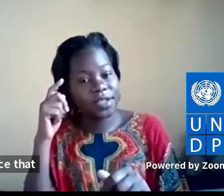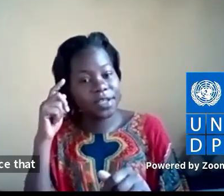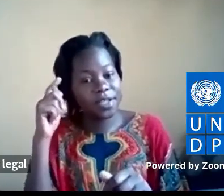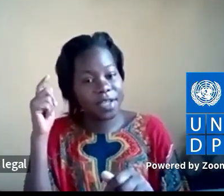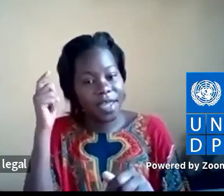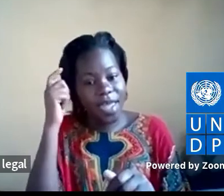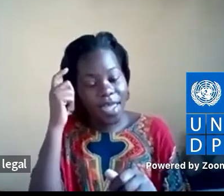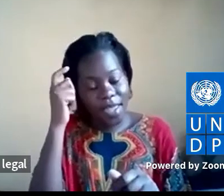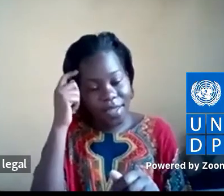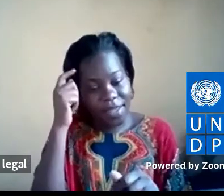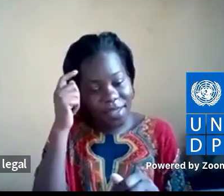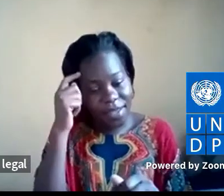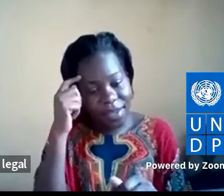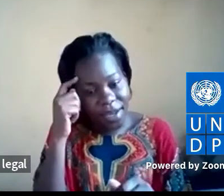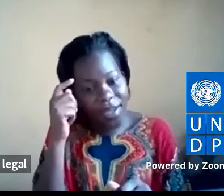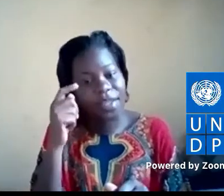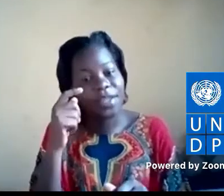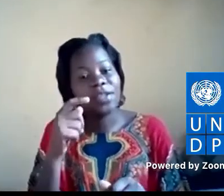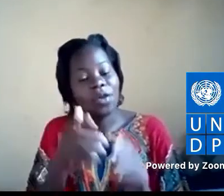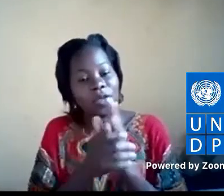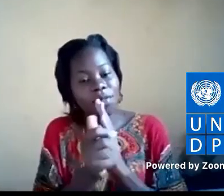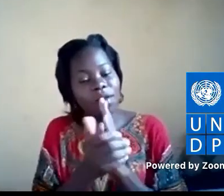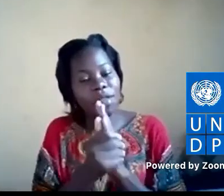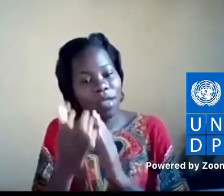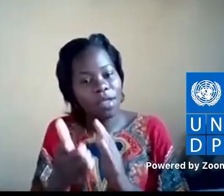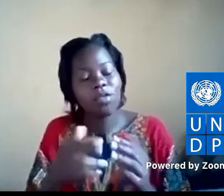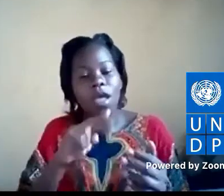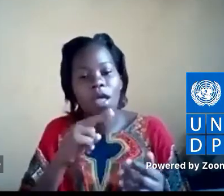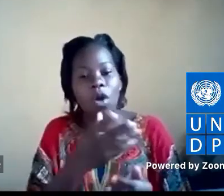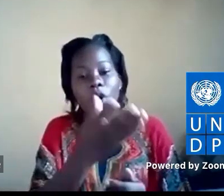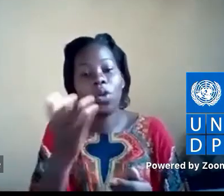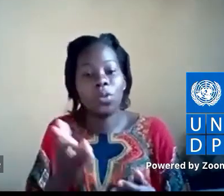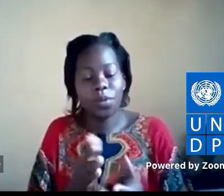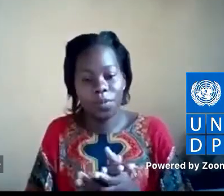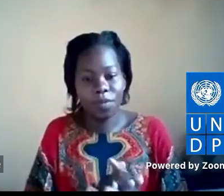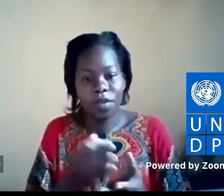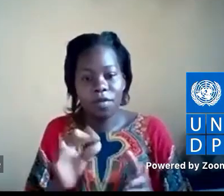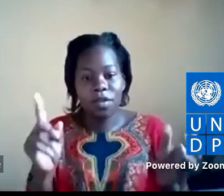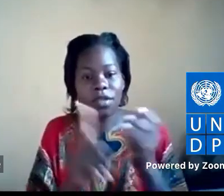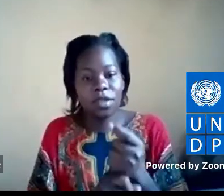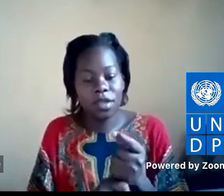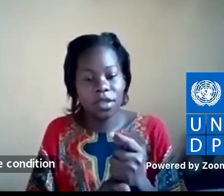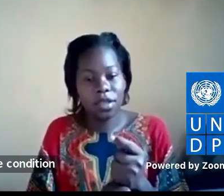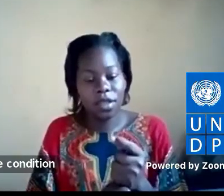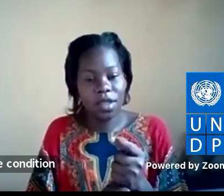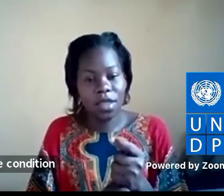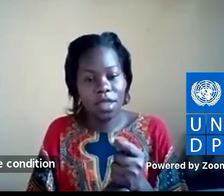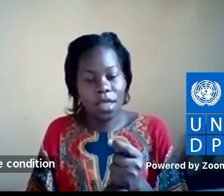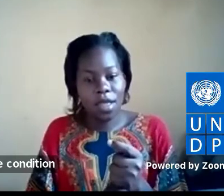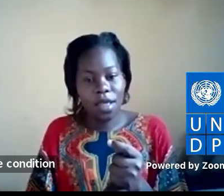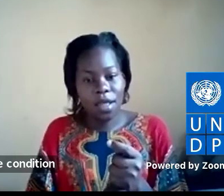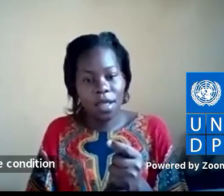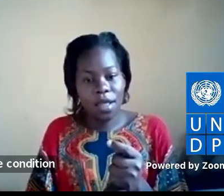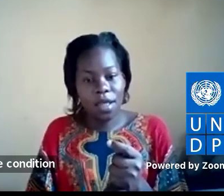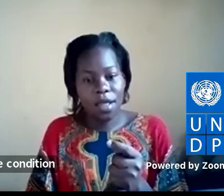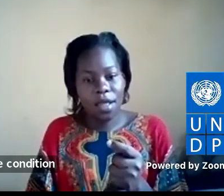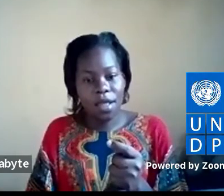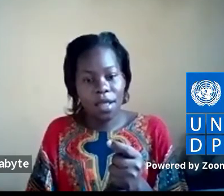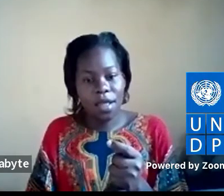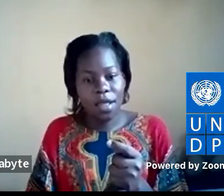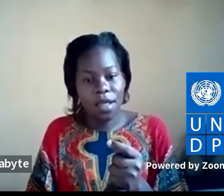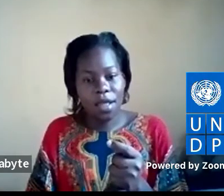idea. Once we've gotten you on board as part of our incubation includes having experts on board to provide